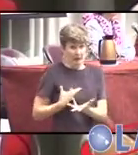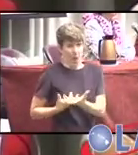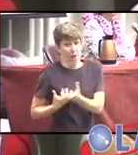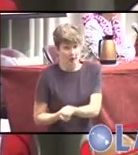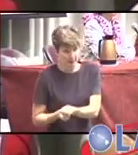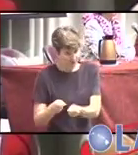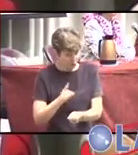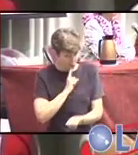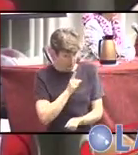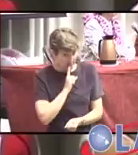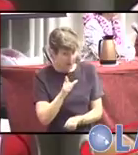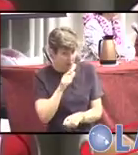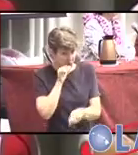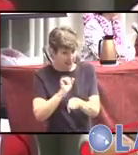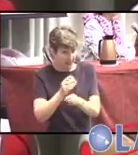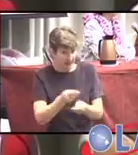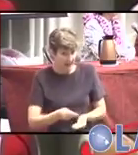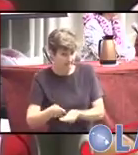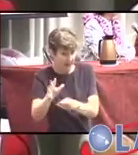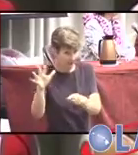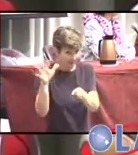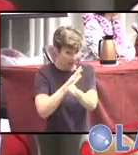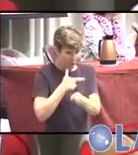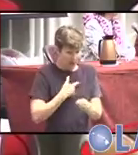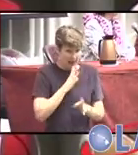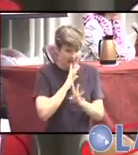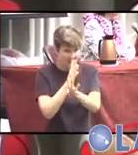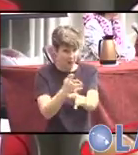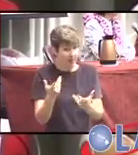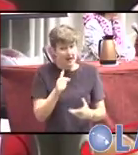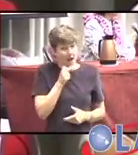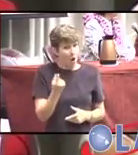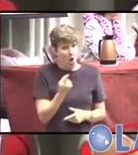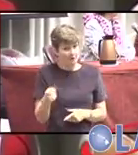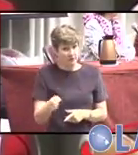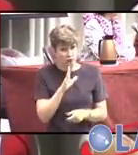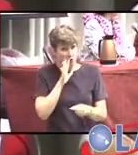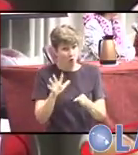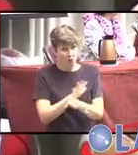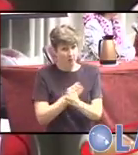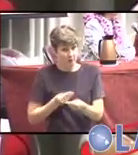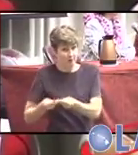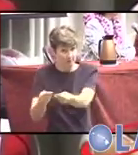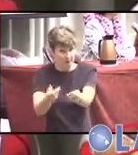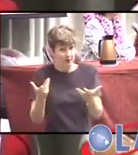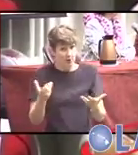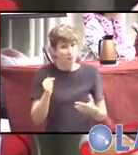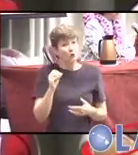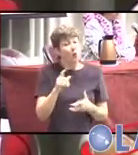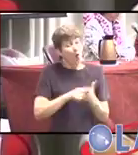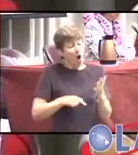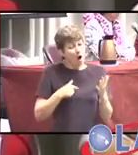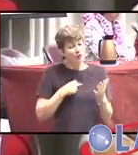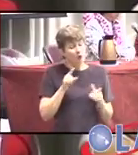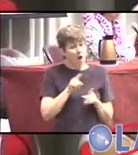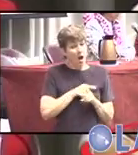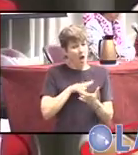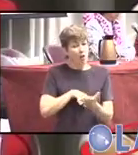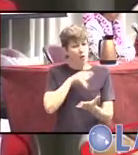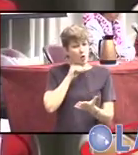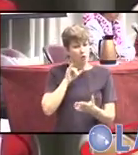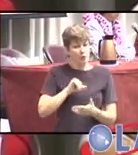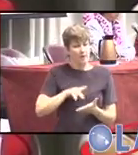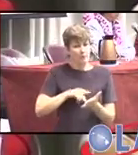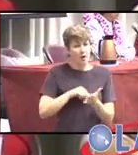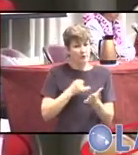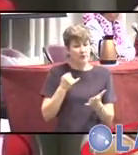the interpreter is communicating what we need communicated, and that's not often so. What I also learned through this